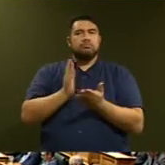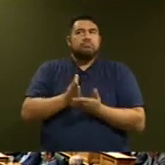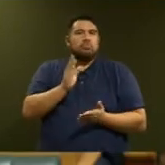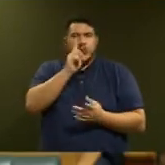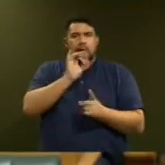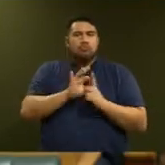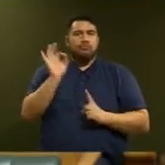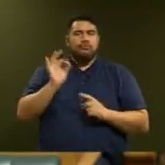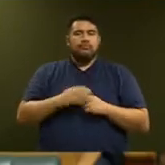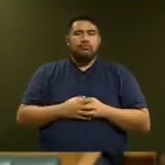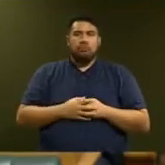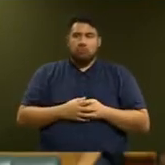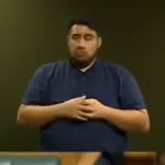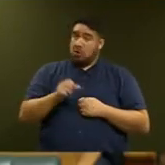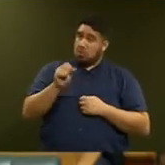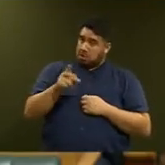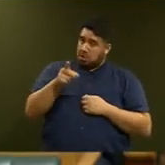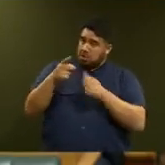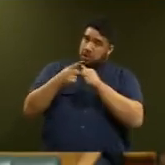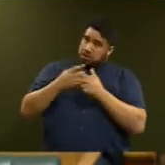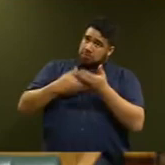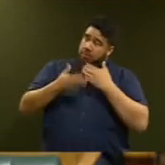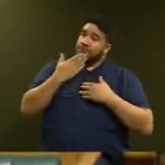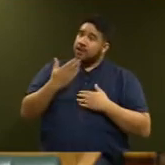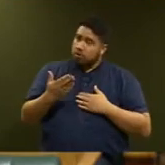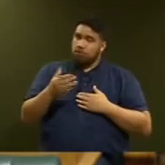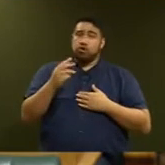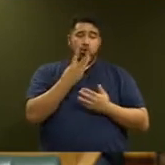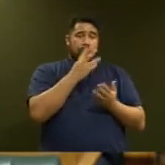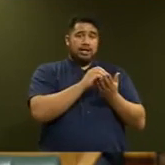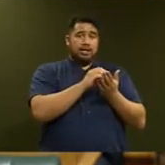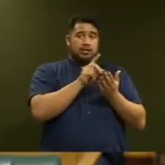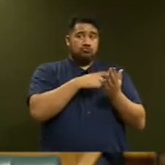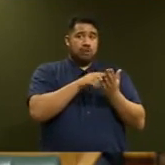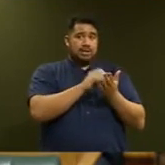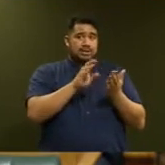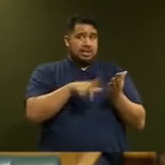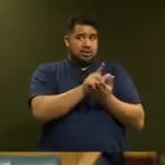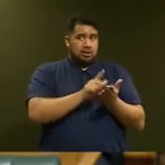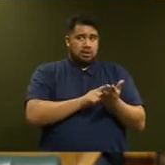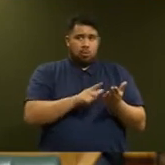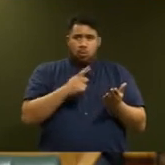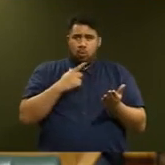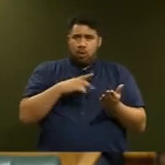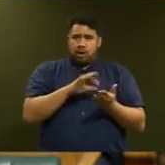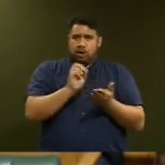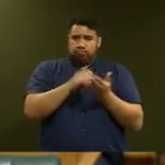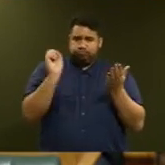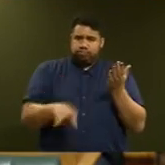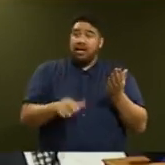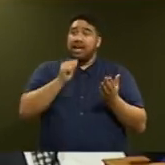In light of that answer, why then isn't the government repealing the three strikes legislation that the Minister of Justice thinks is such stupid